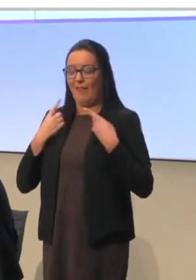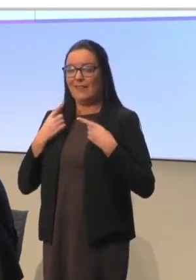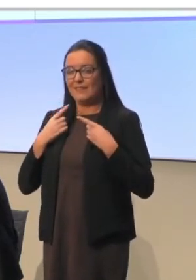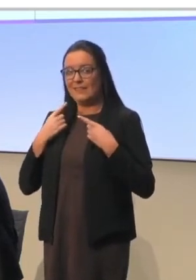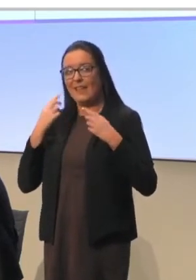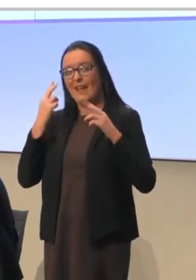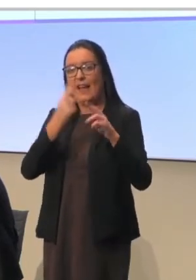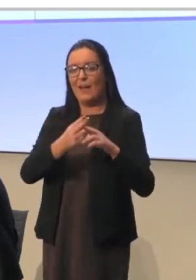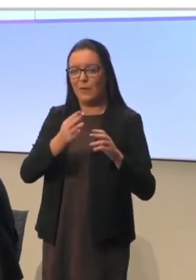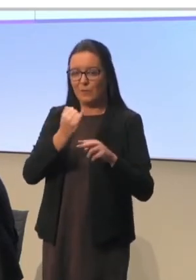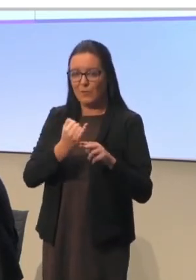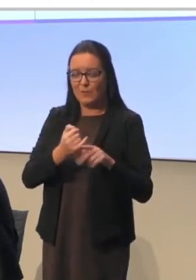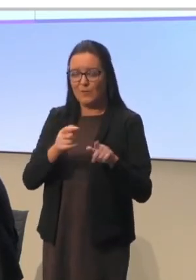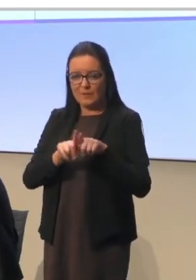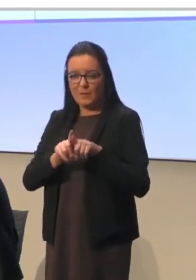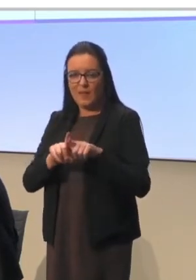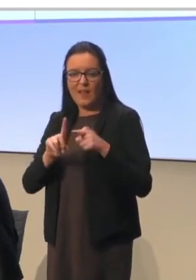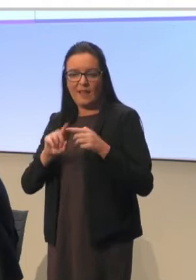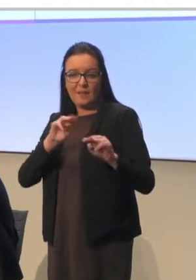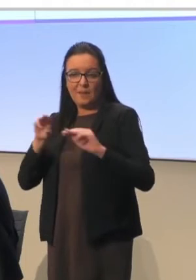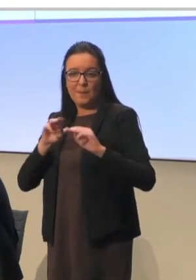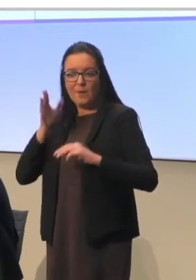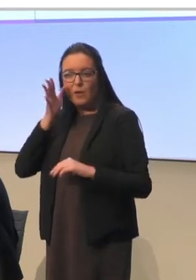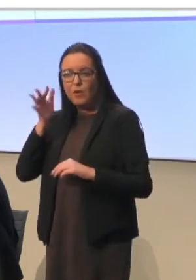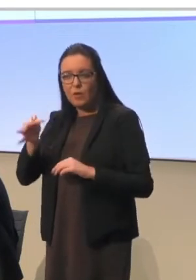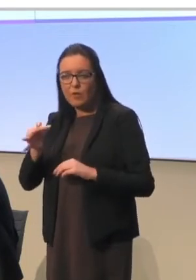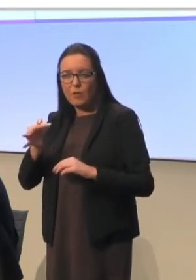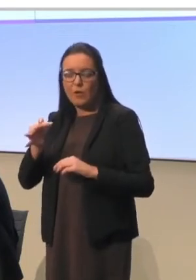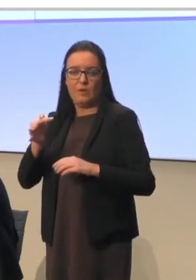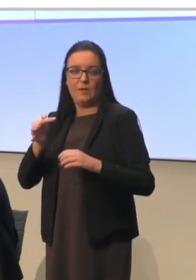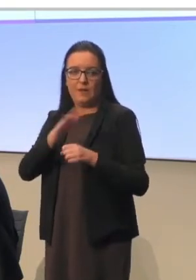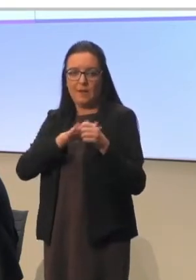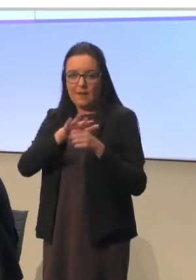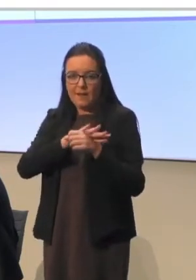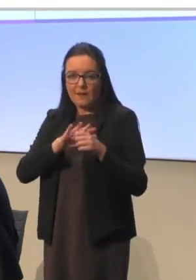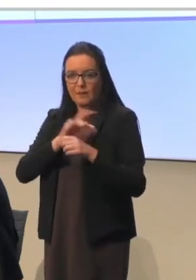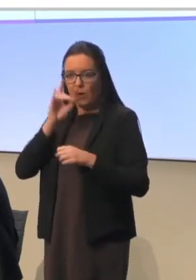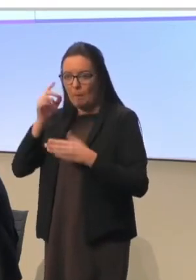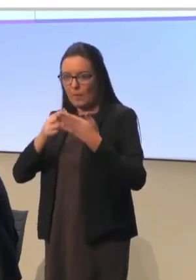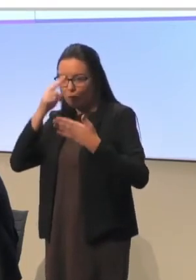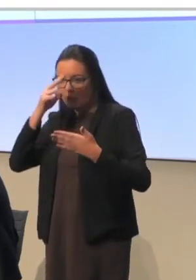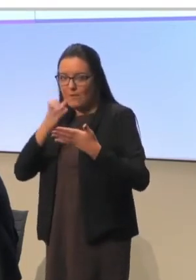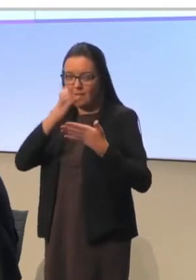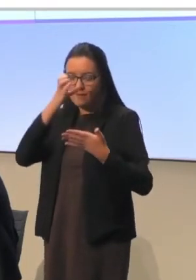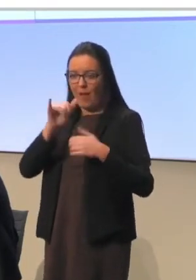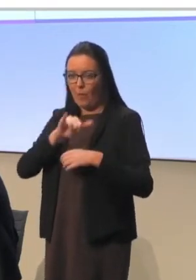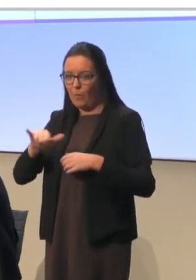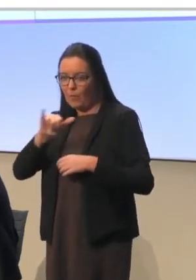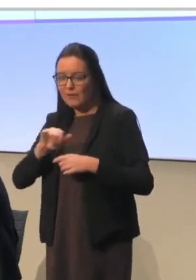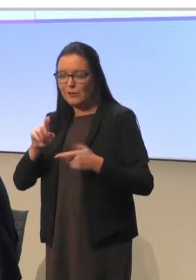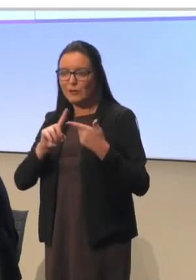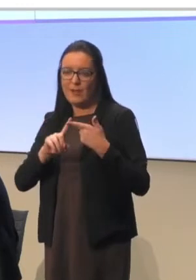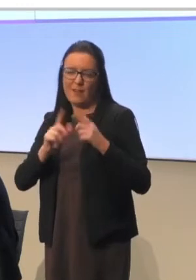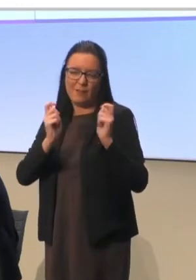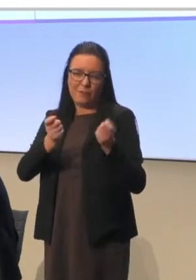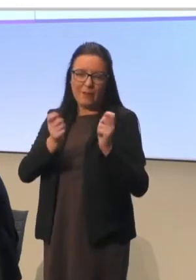well. People were looking forward to new contacts, specifically to the university they were hoping to go to the PLC they were going to attend, to the apprenticeship, to their job,